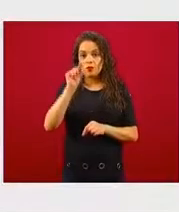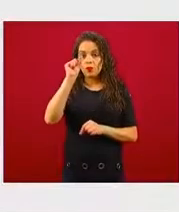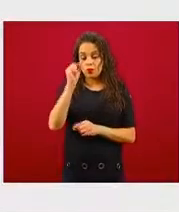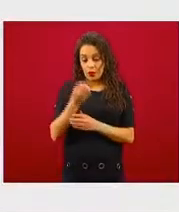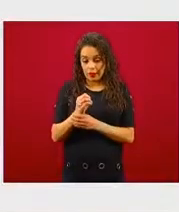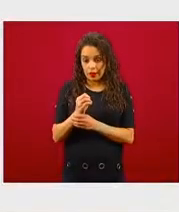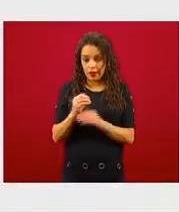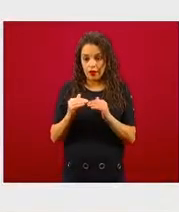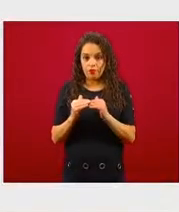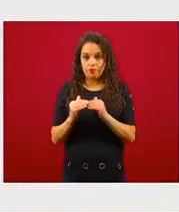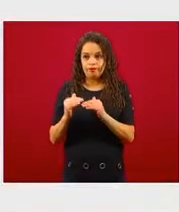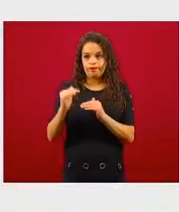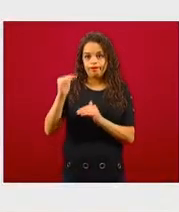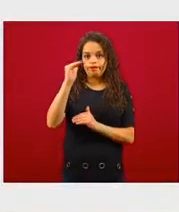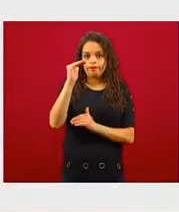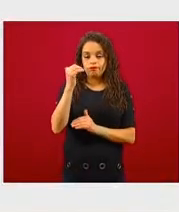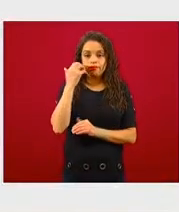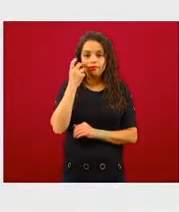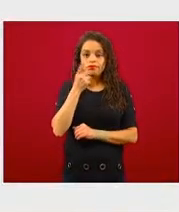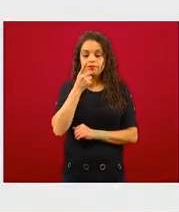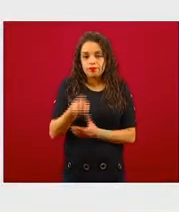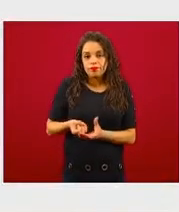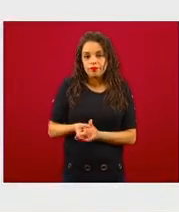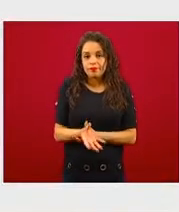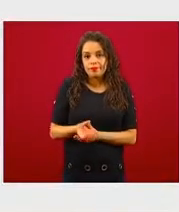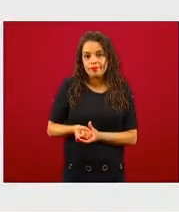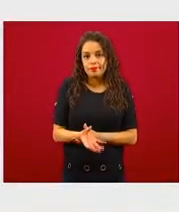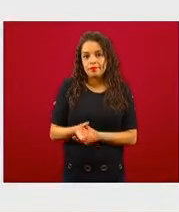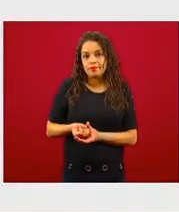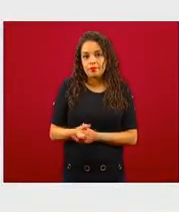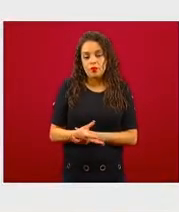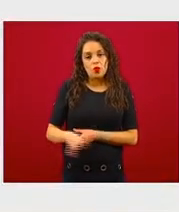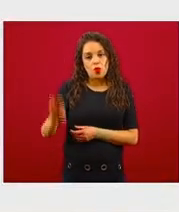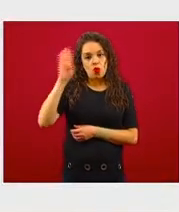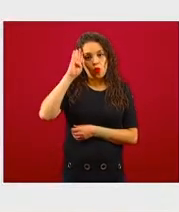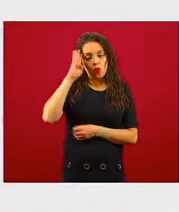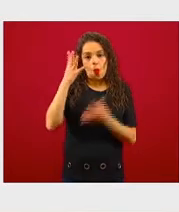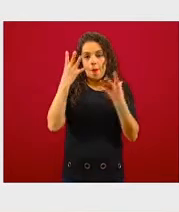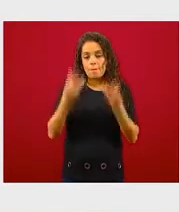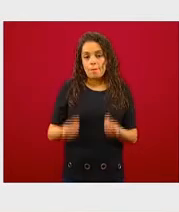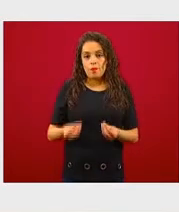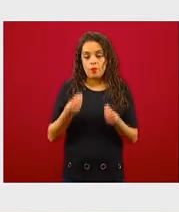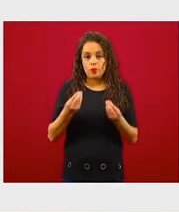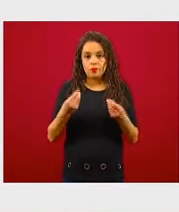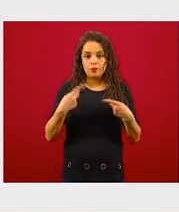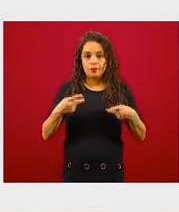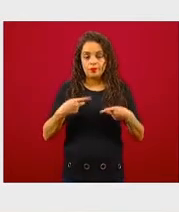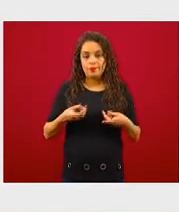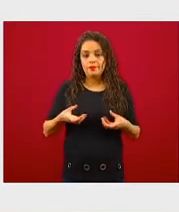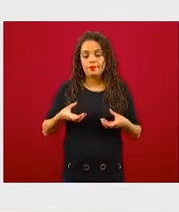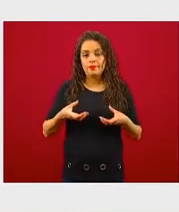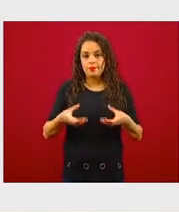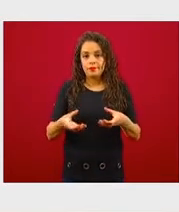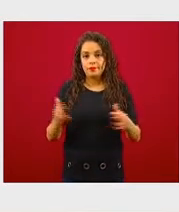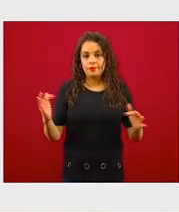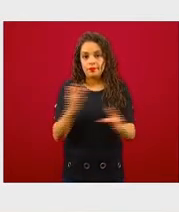exceeded and gone over the 0 bar. So that means that they are going